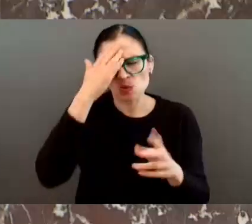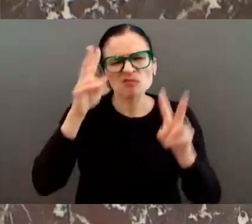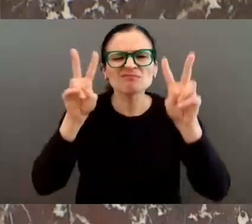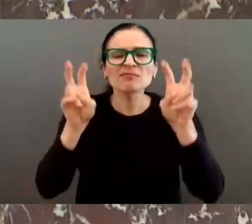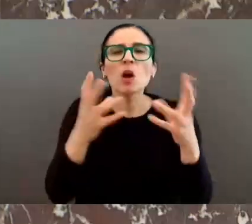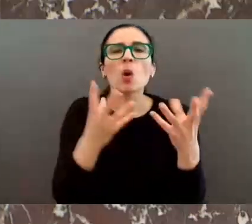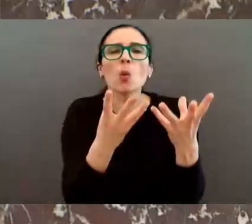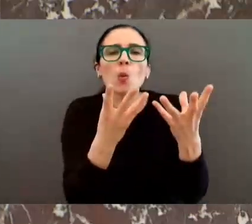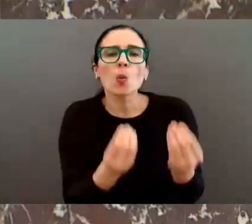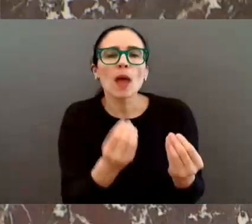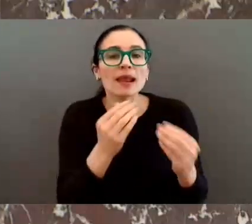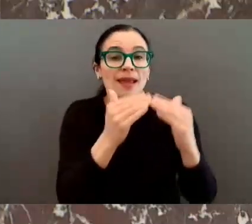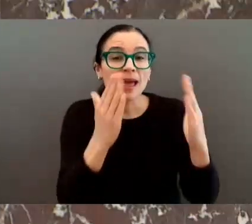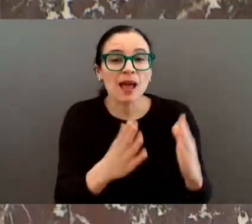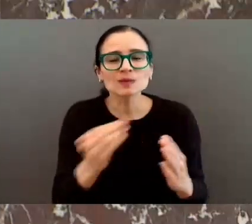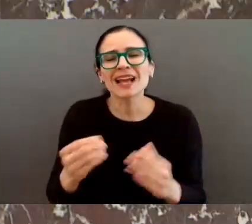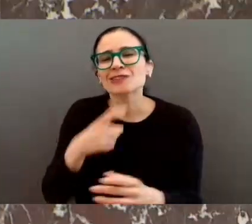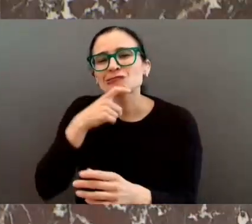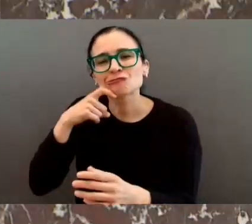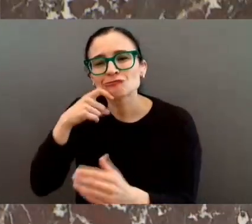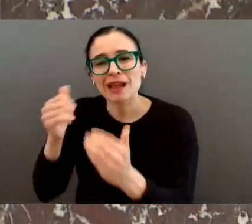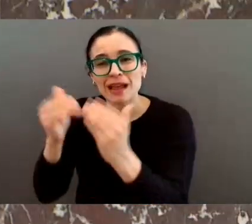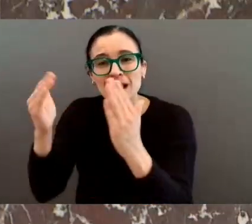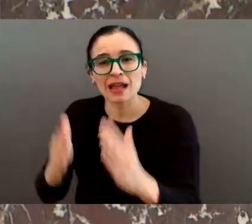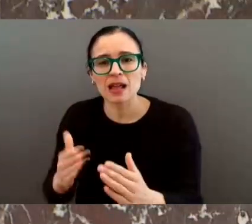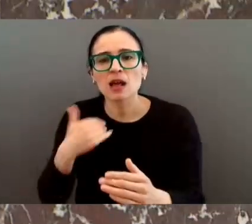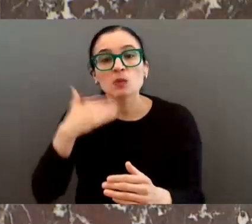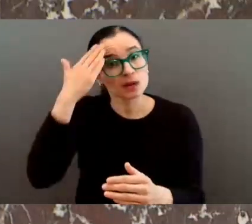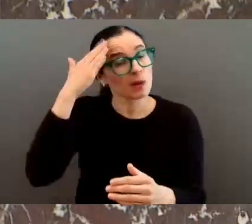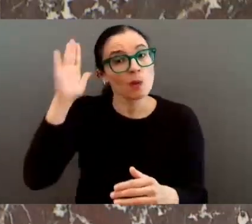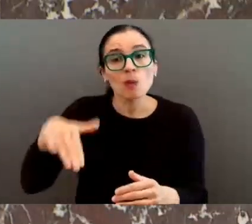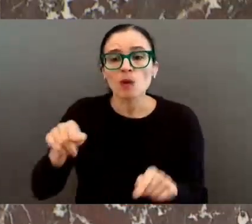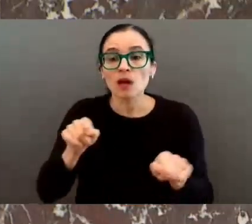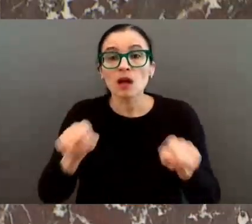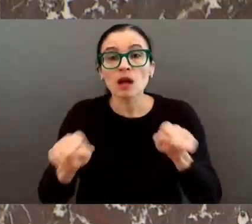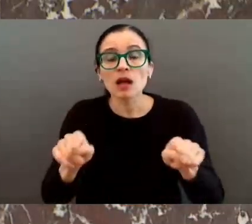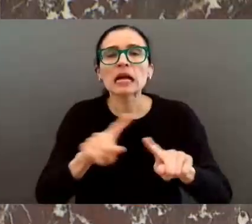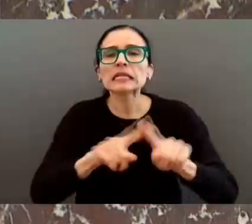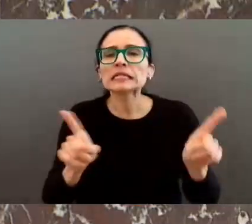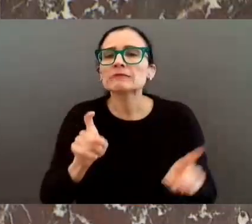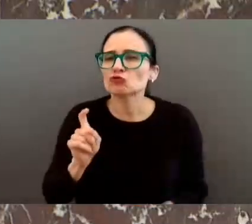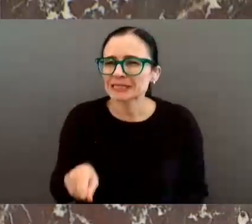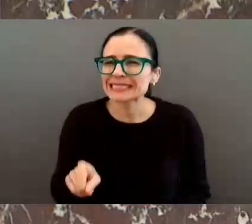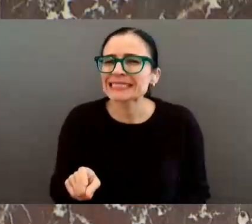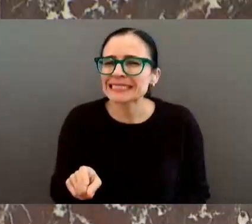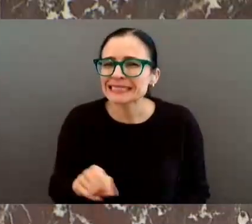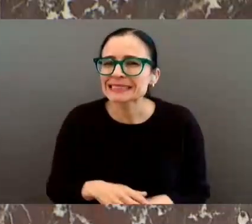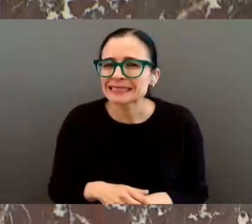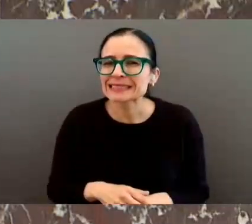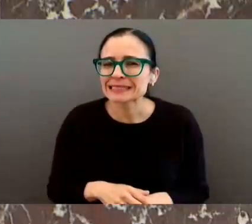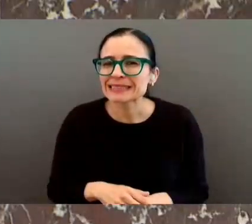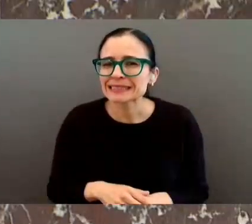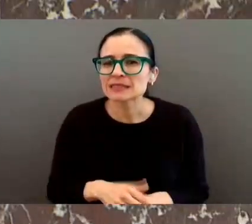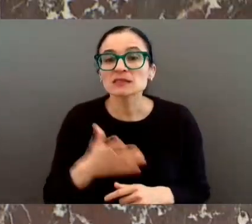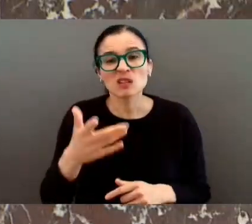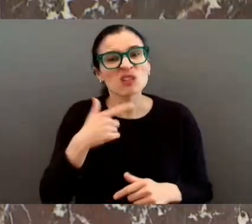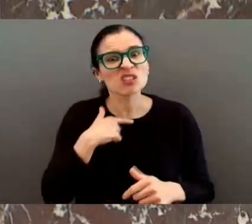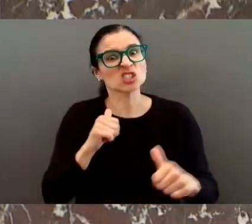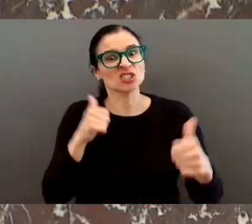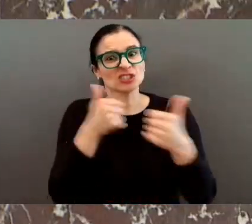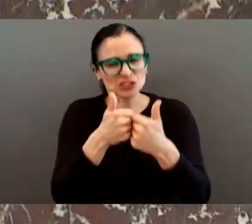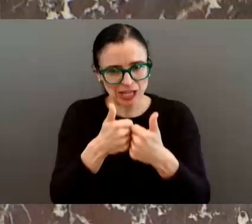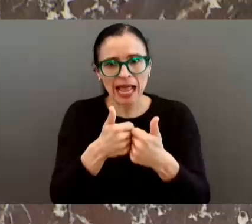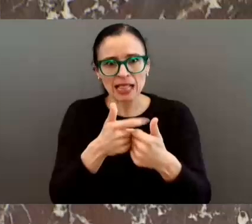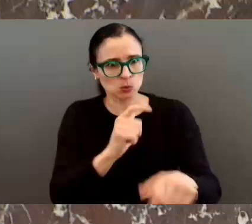We have had some challenges in the community to get those units up. We've had some successes in the neighboring community in Kelowna. The member will be aware that